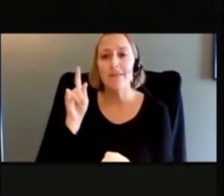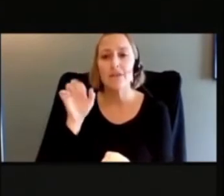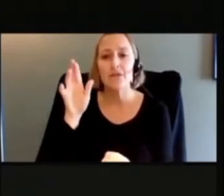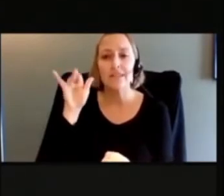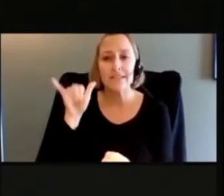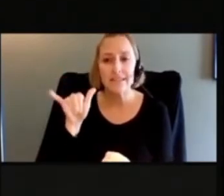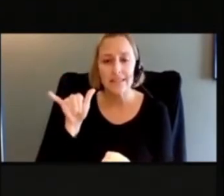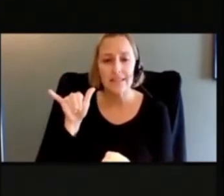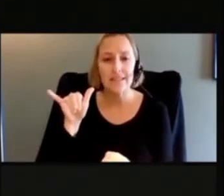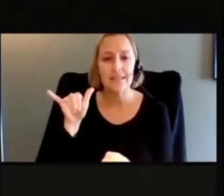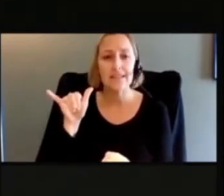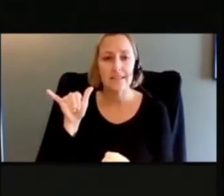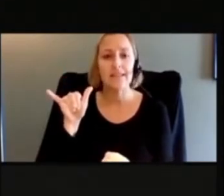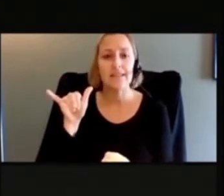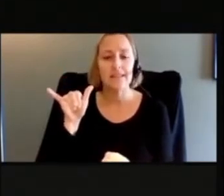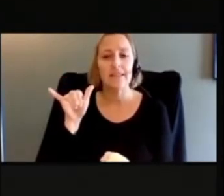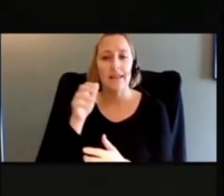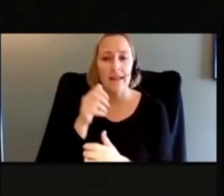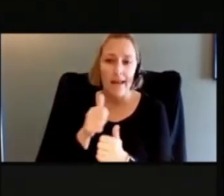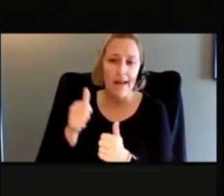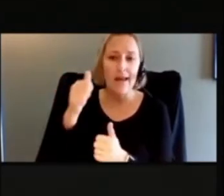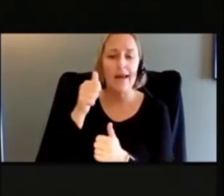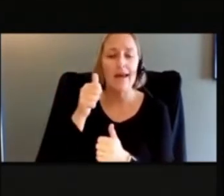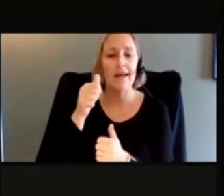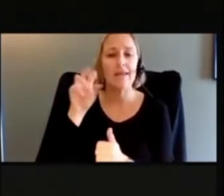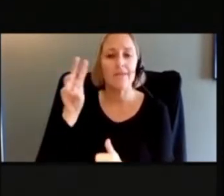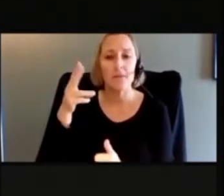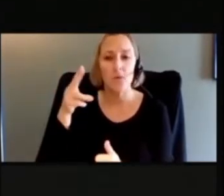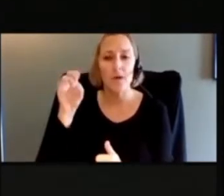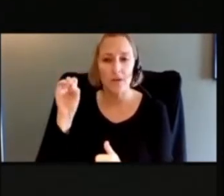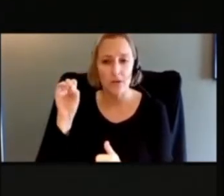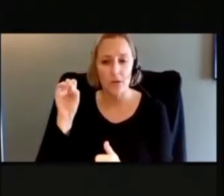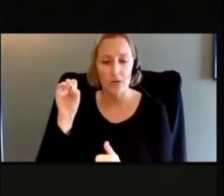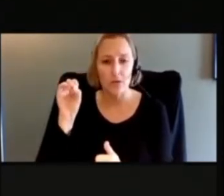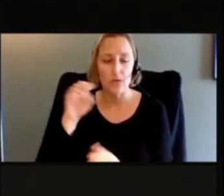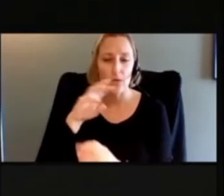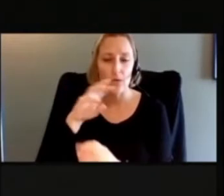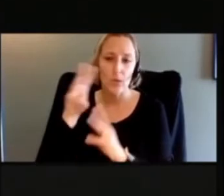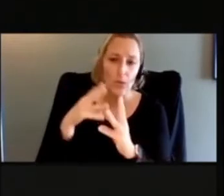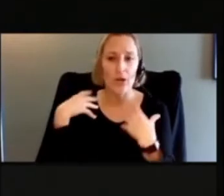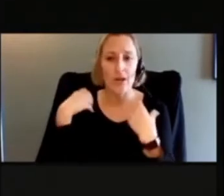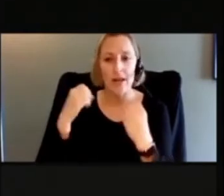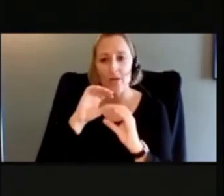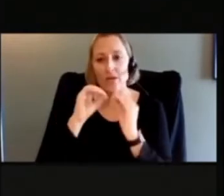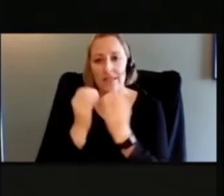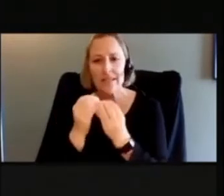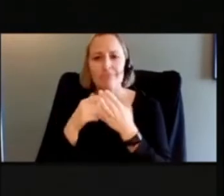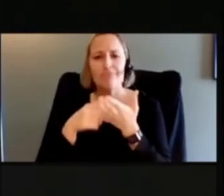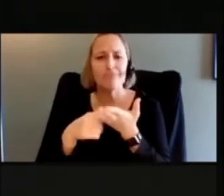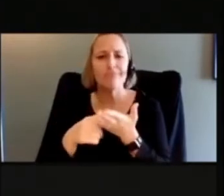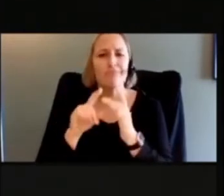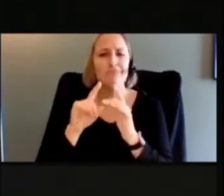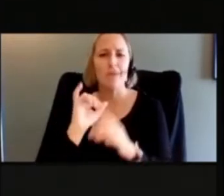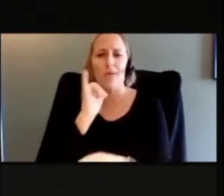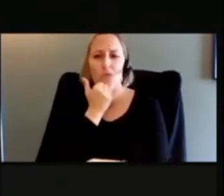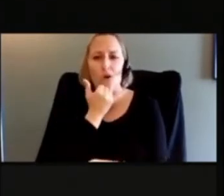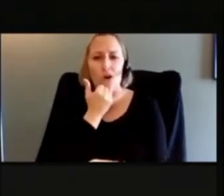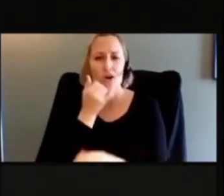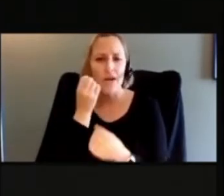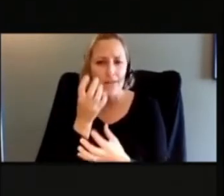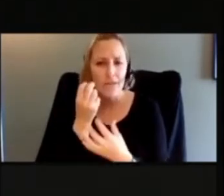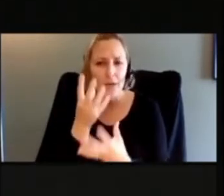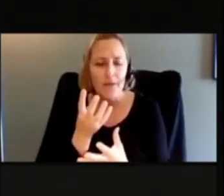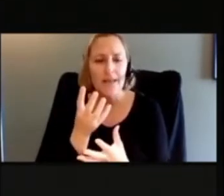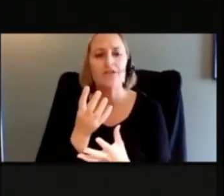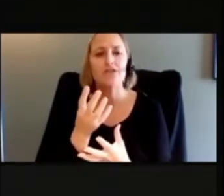talked about the challenge of misinformation, which was a new word that I learned as a result of the pandemic, and how